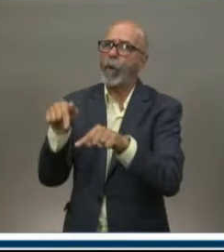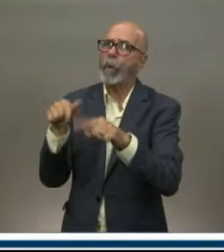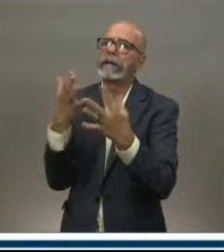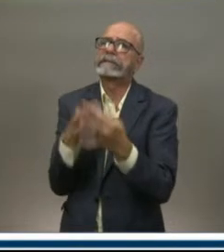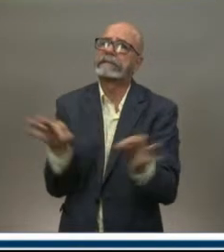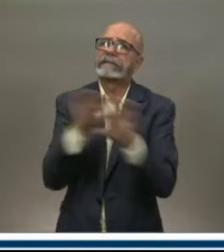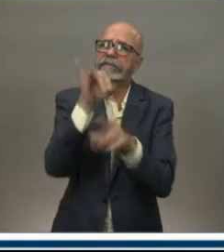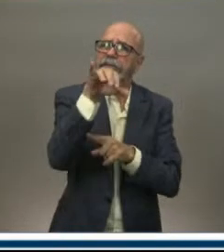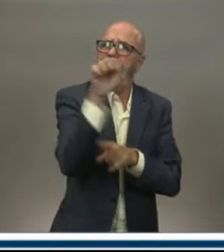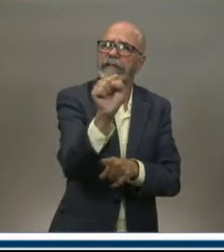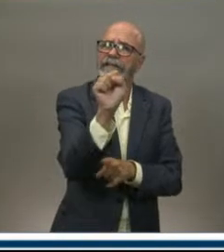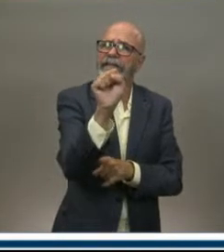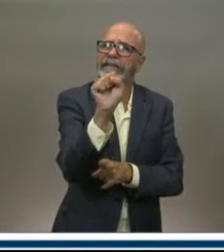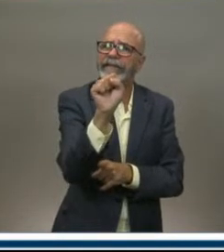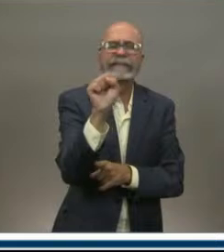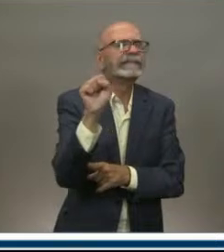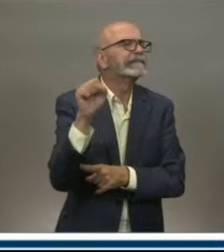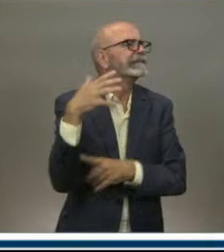of the support